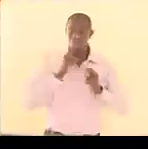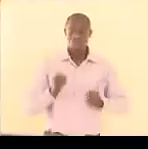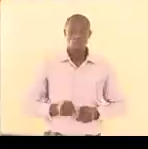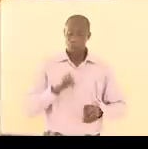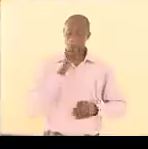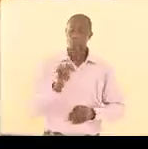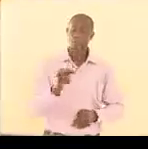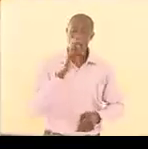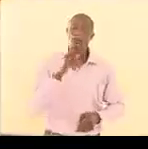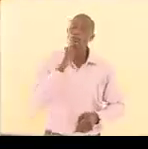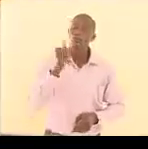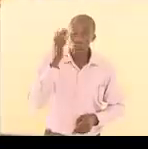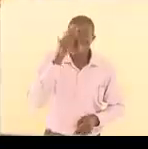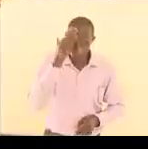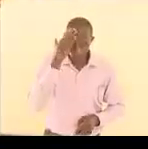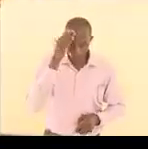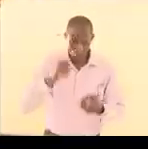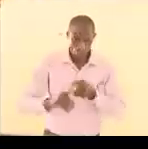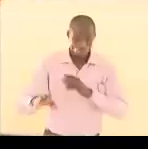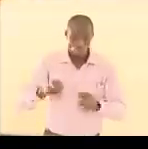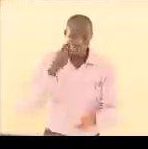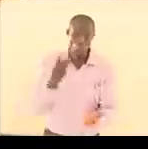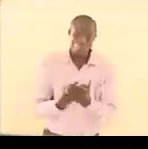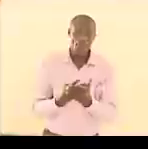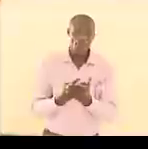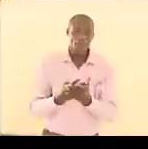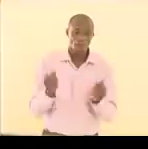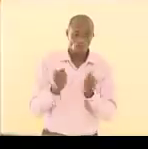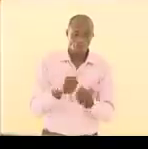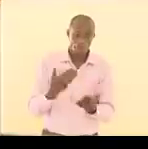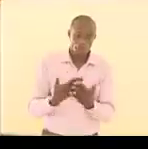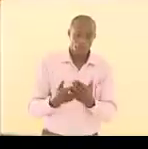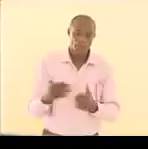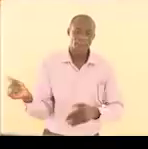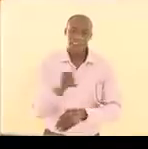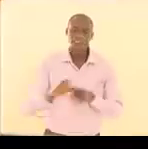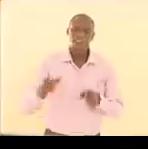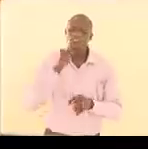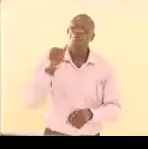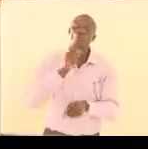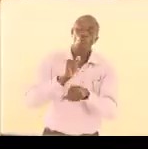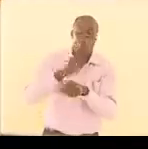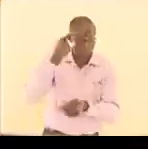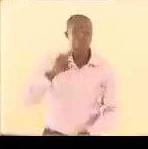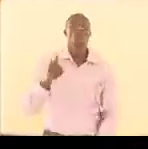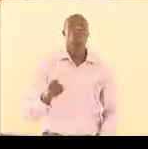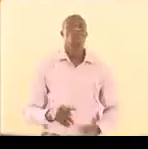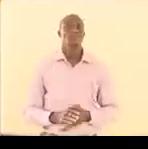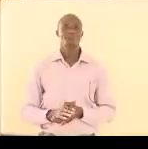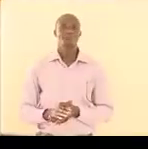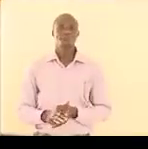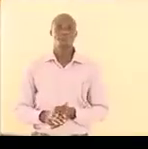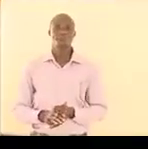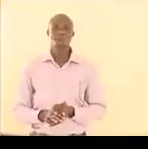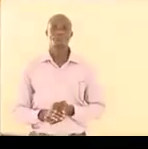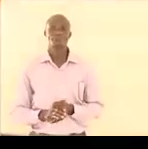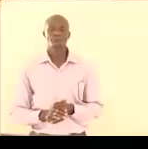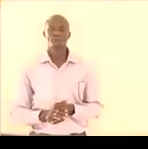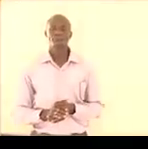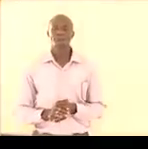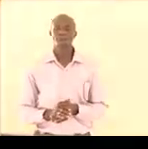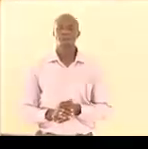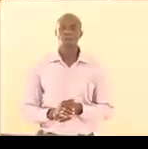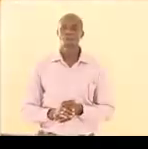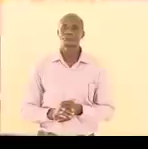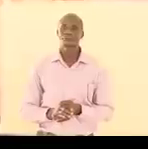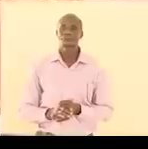known to do well with wealth they didn't work for. They are not known to do well with wealth they didn't work